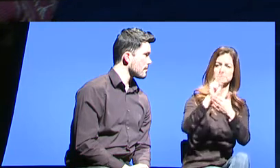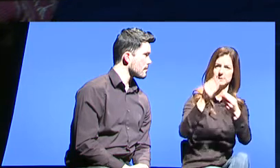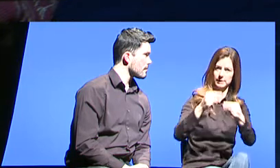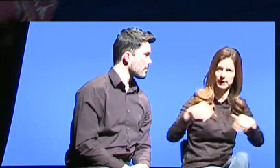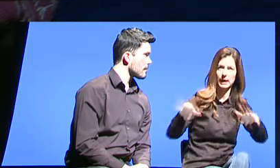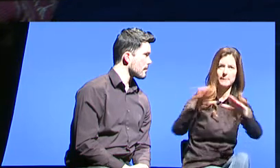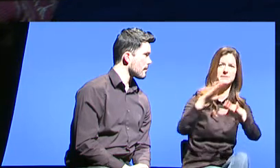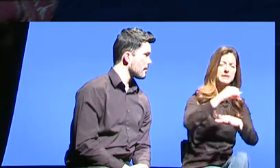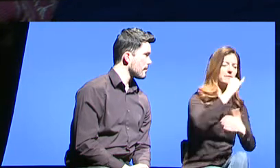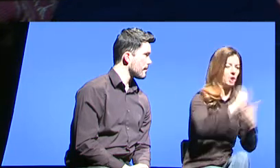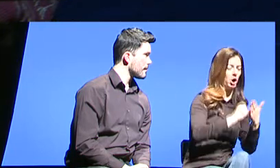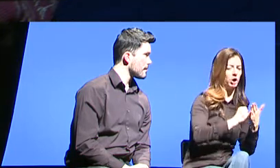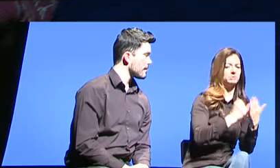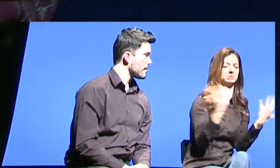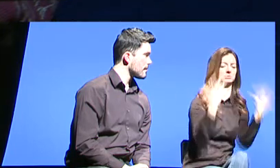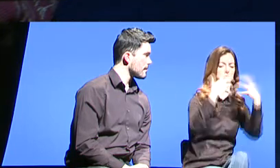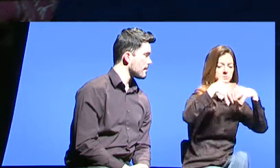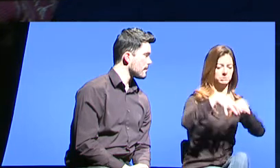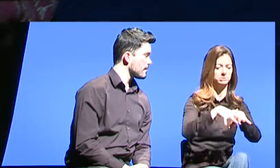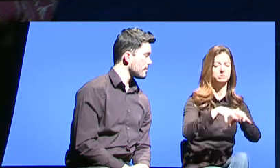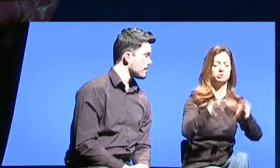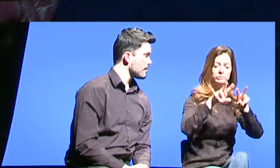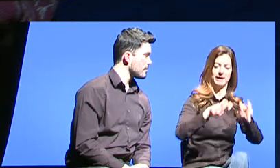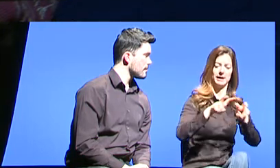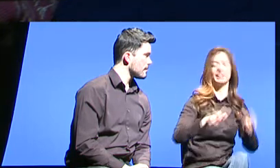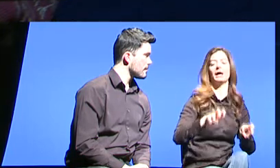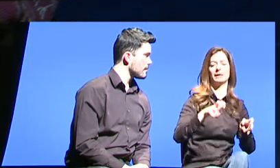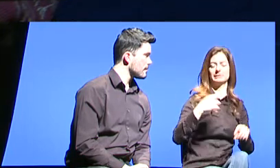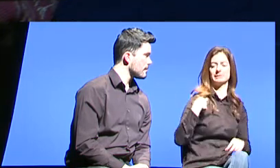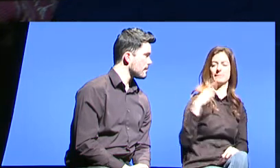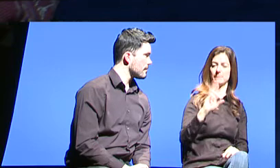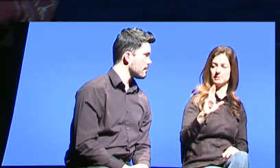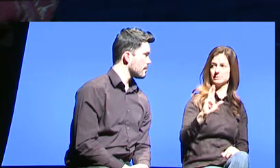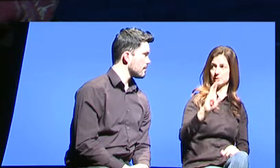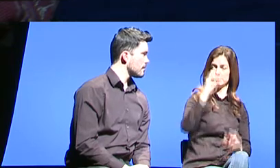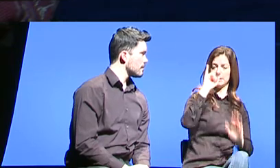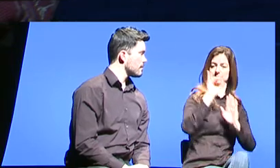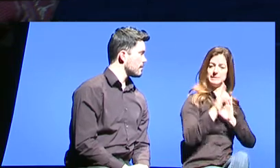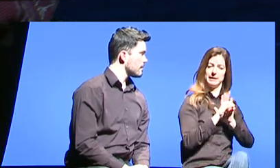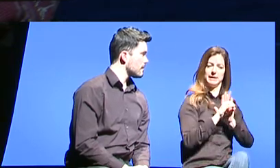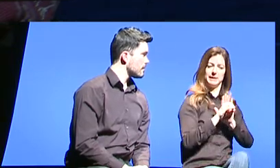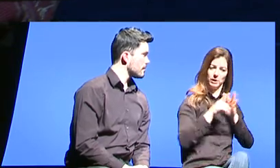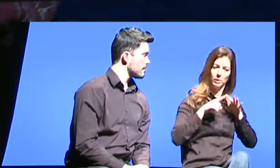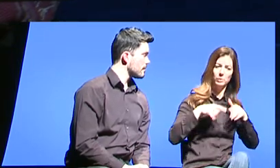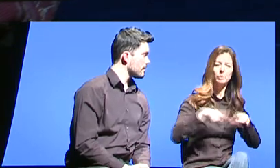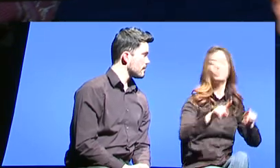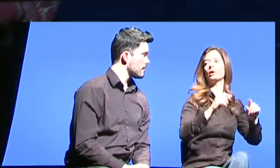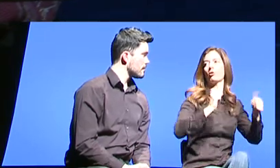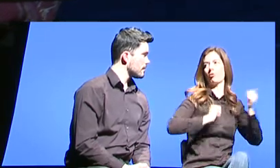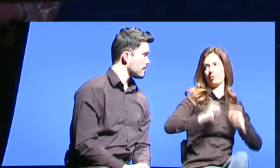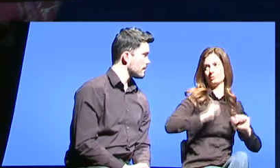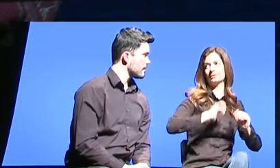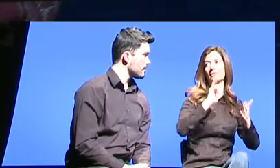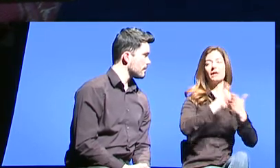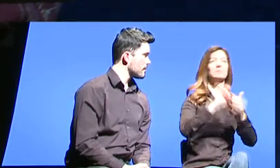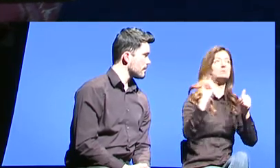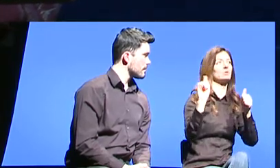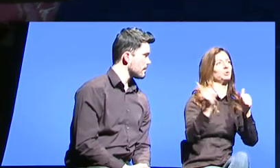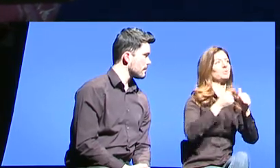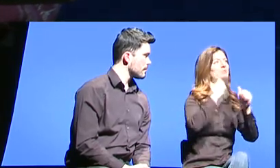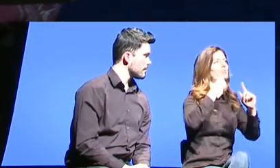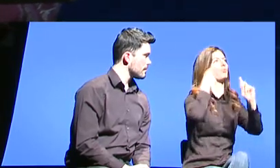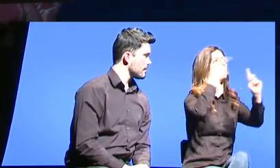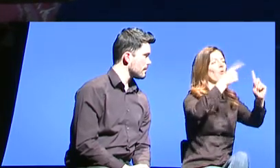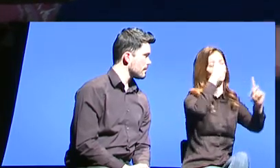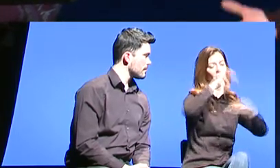issues of Muslim identity. So specifically looking at conversations about Muslim identity through the performing arts. And that was the original impetus for creating this